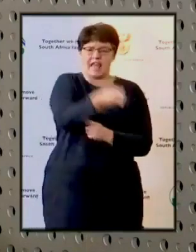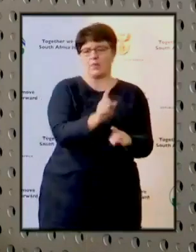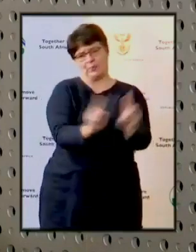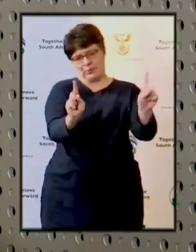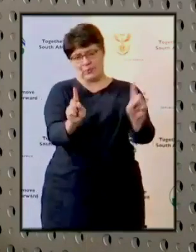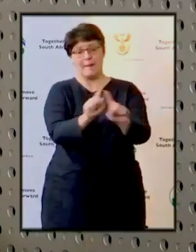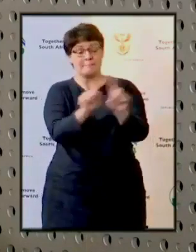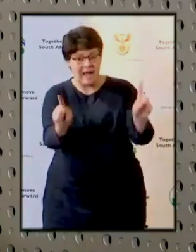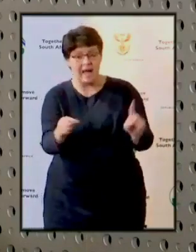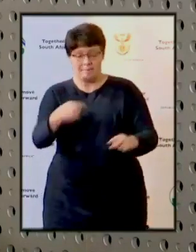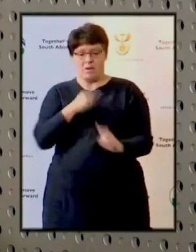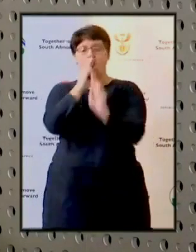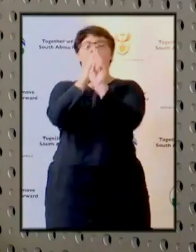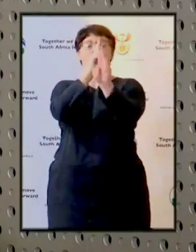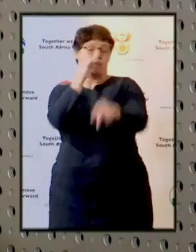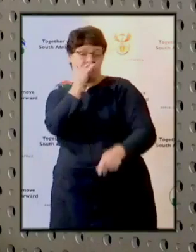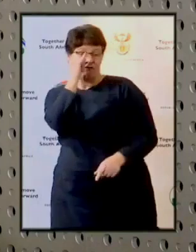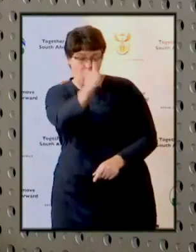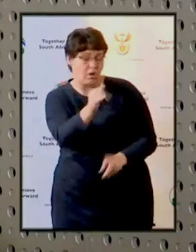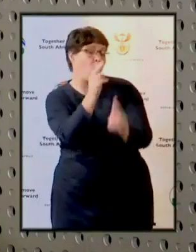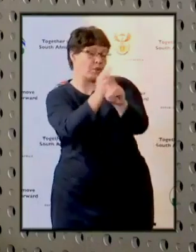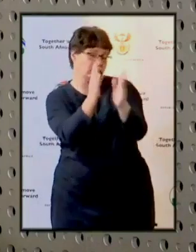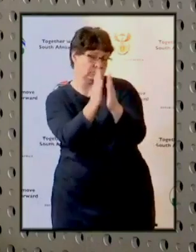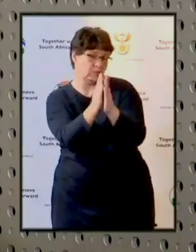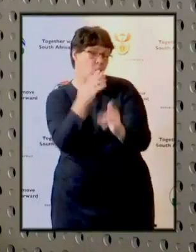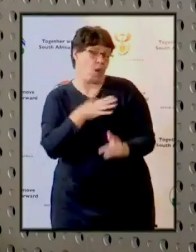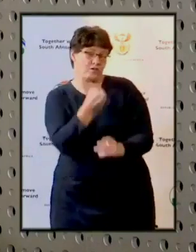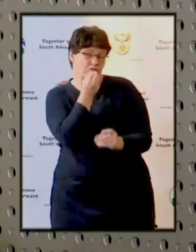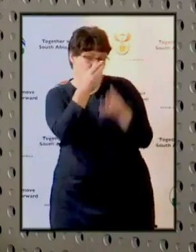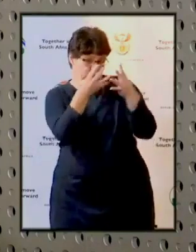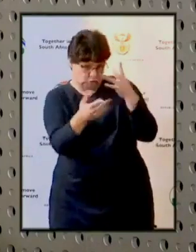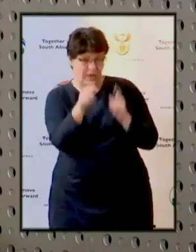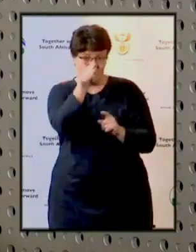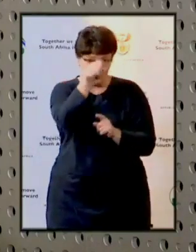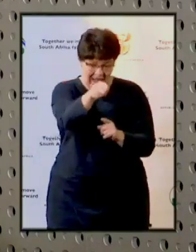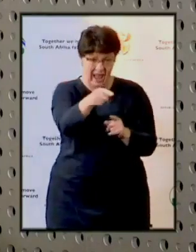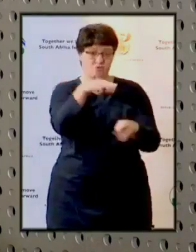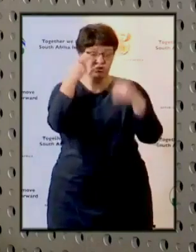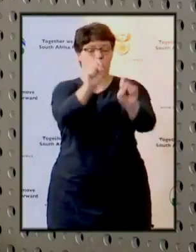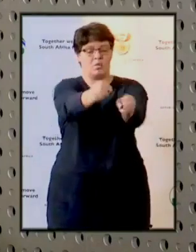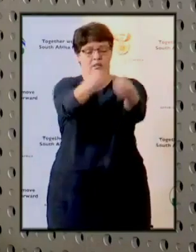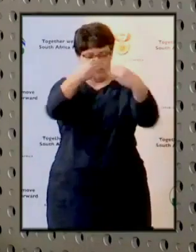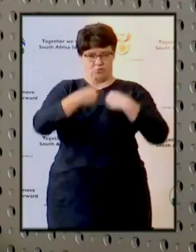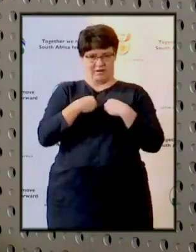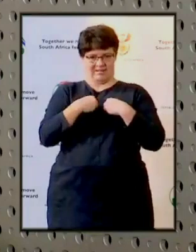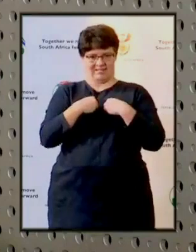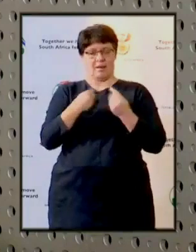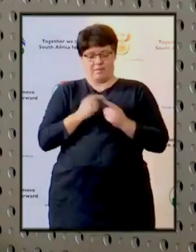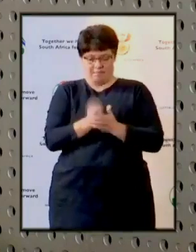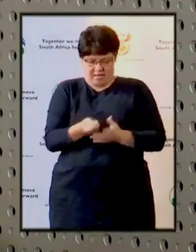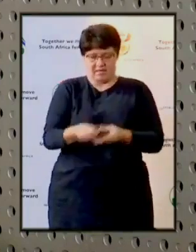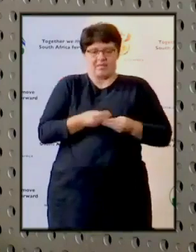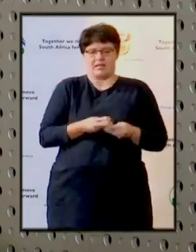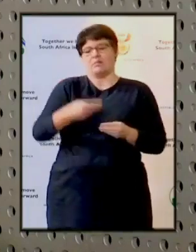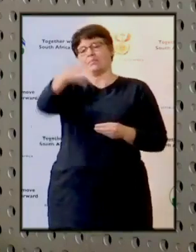You can order for those who are willing to do delivery. And also takeaways will